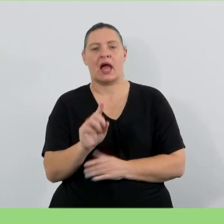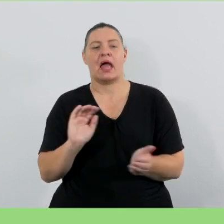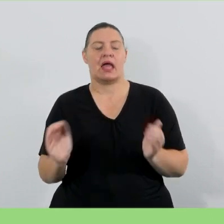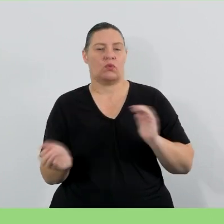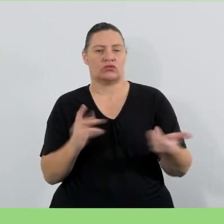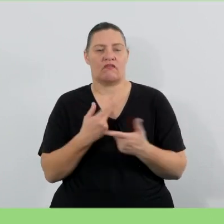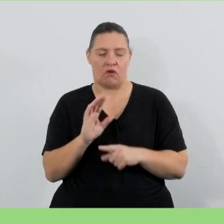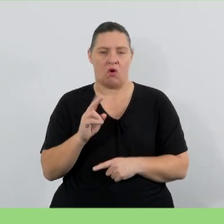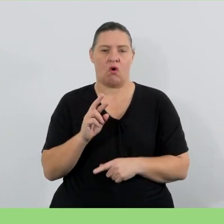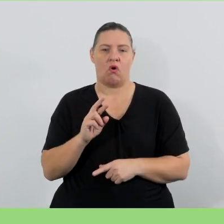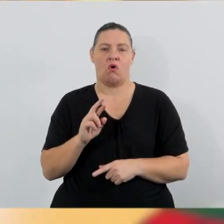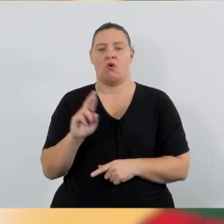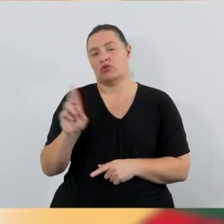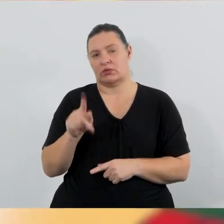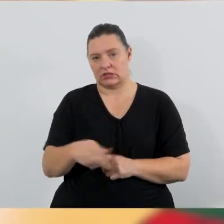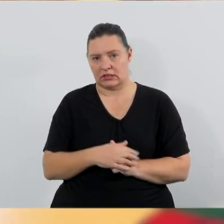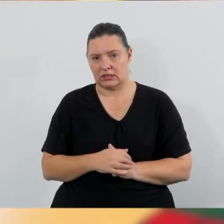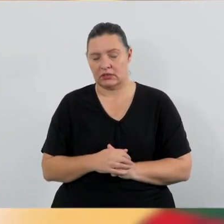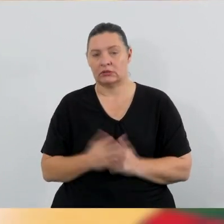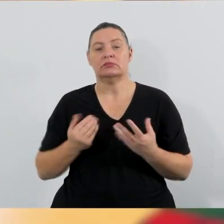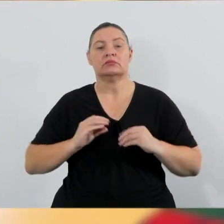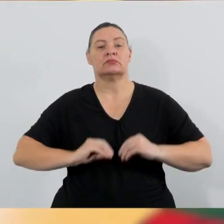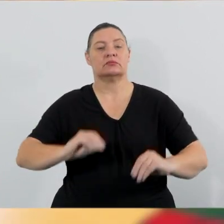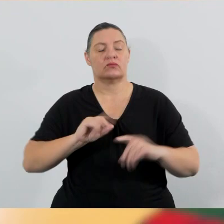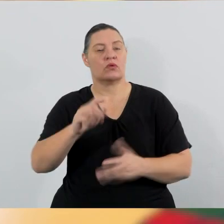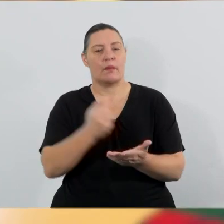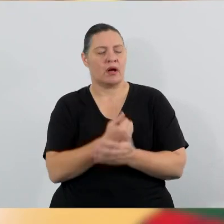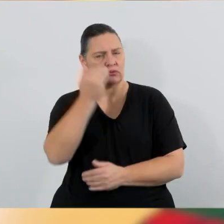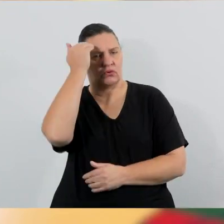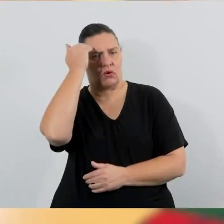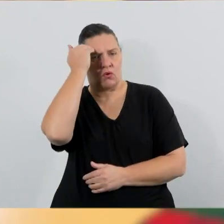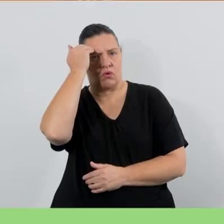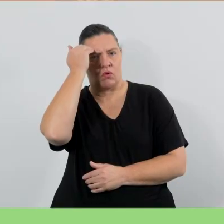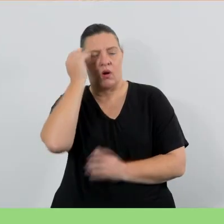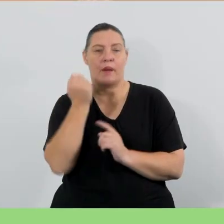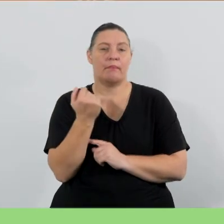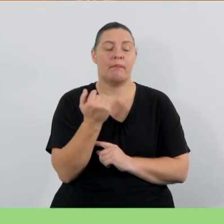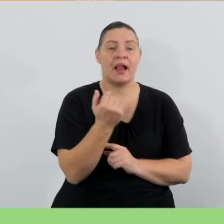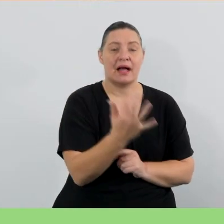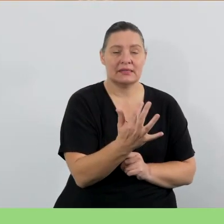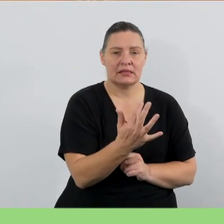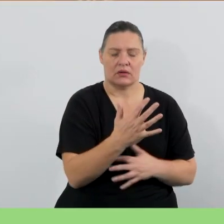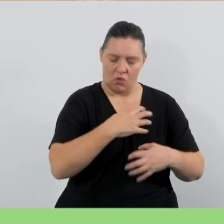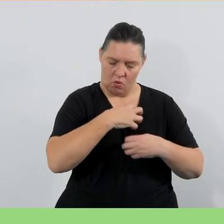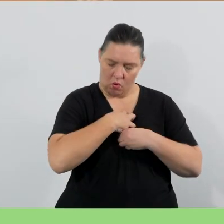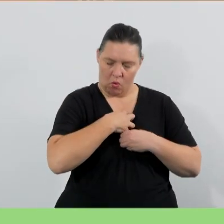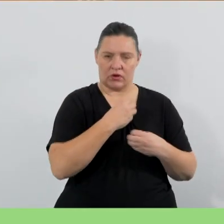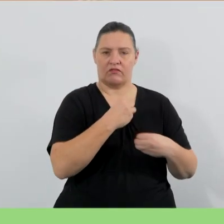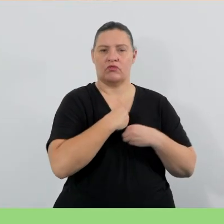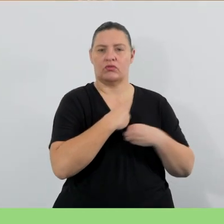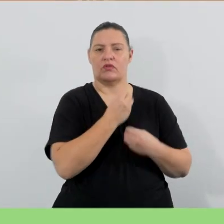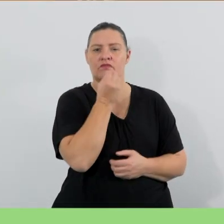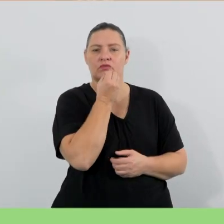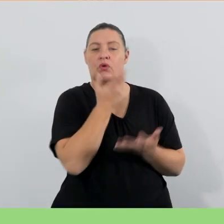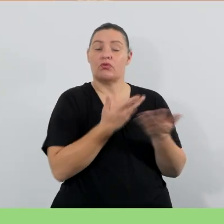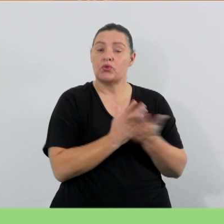equation for respiration. For this lesson, you should already know that plants make their own food through the process